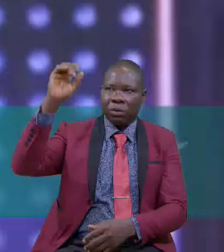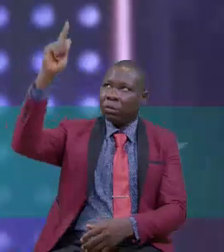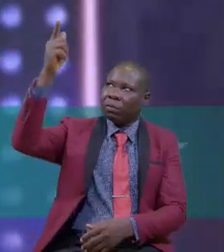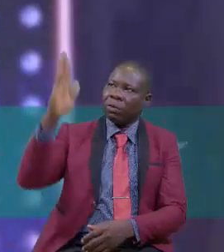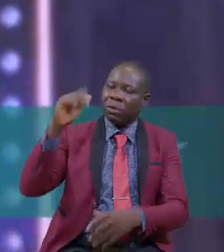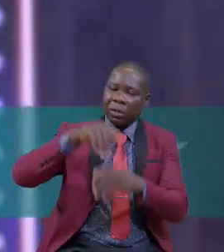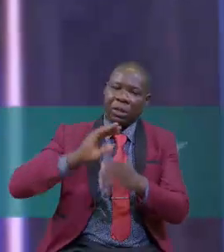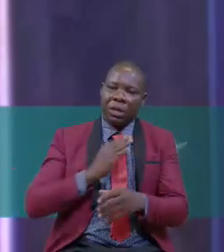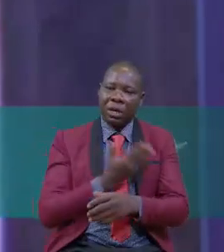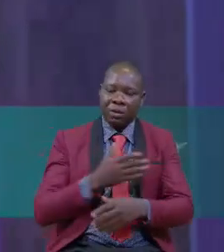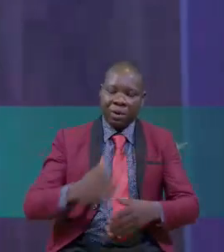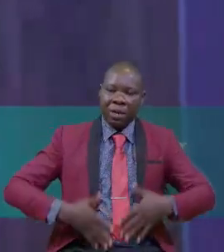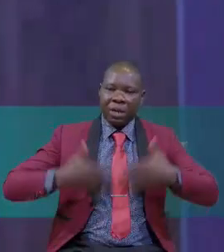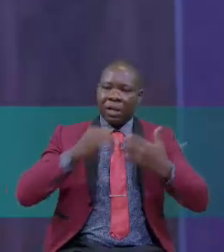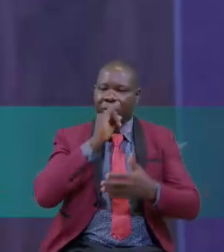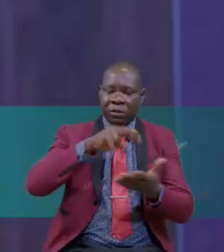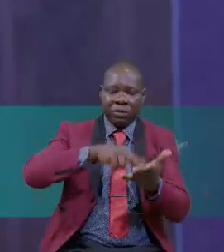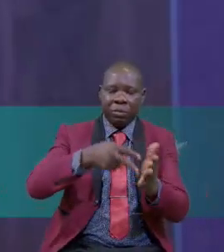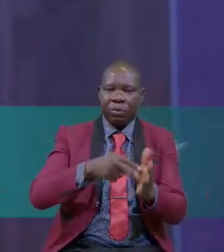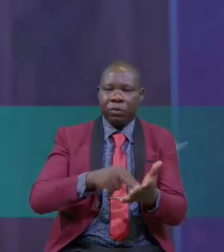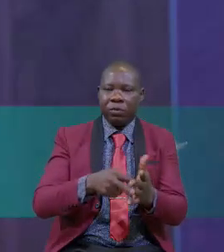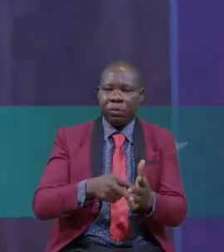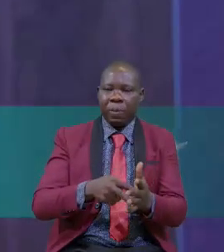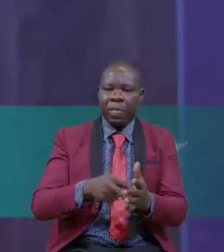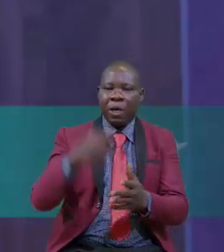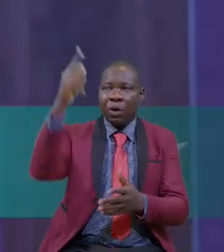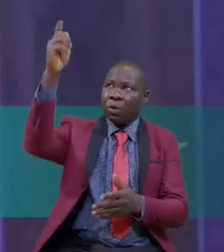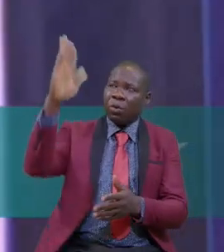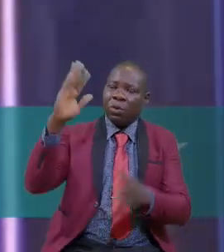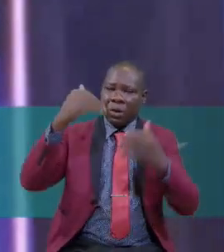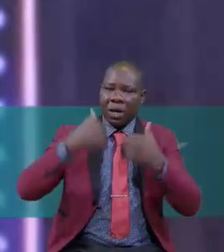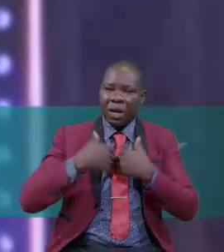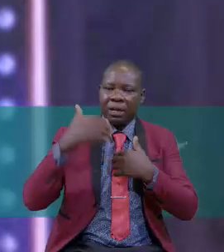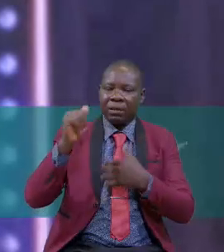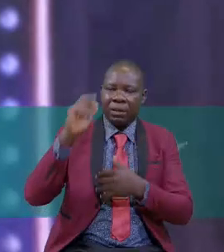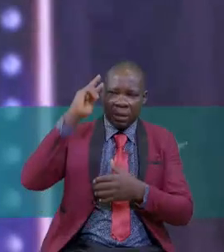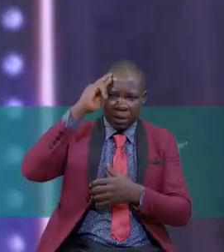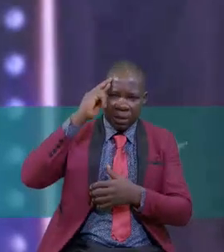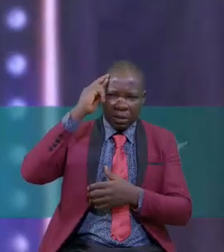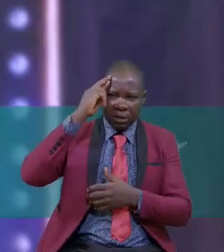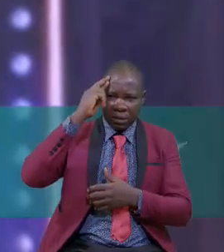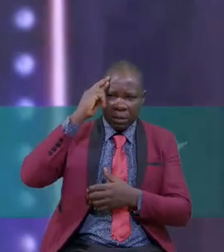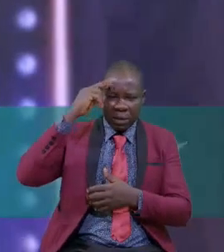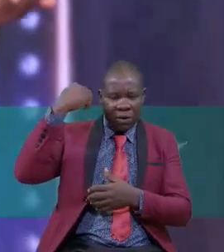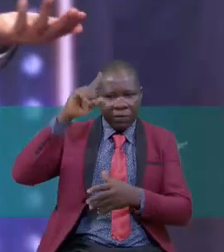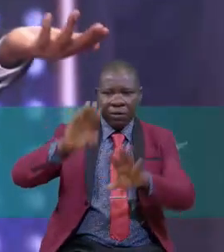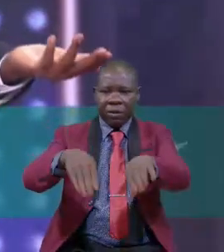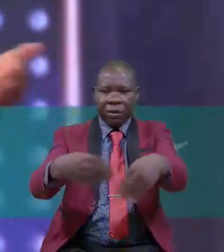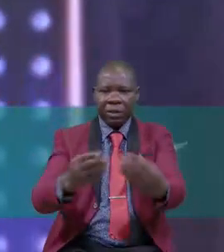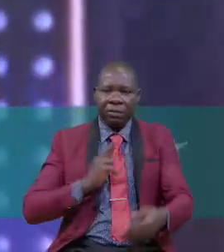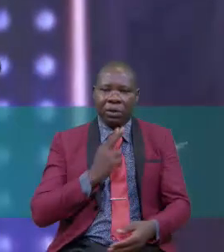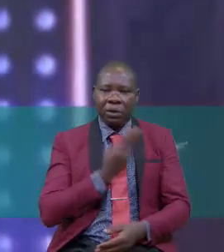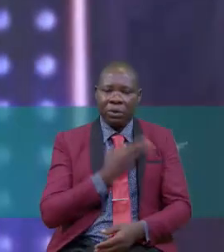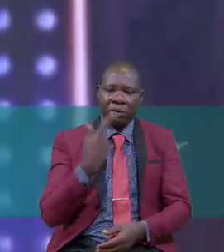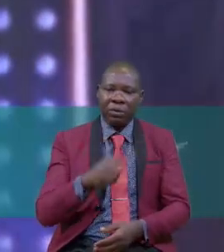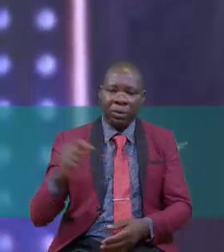purposeful. God has a reason for granting that grace. And you need to